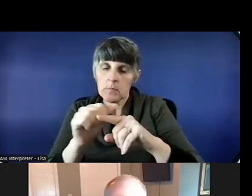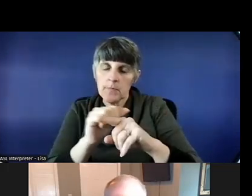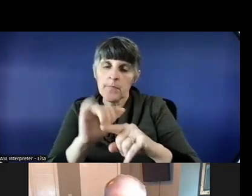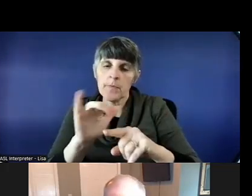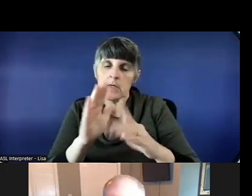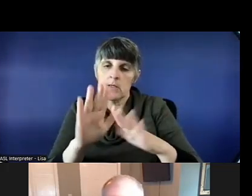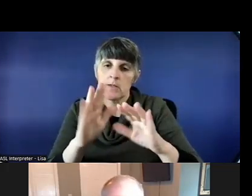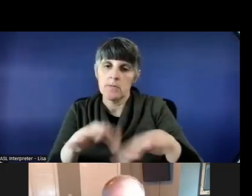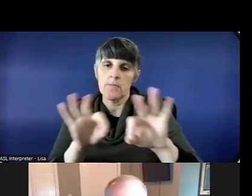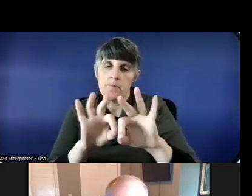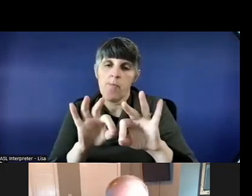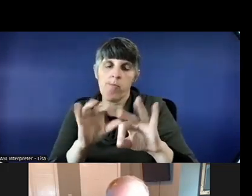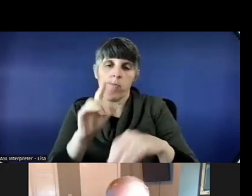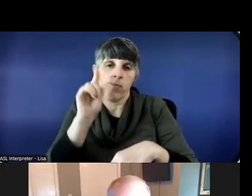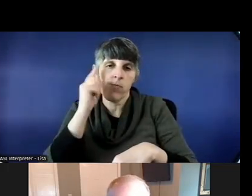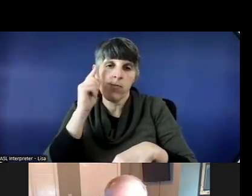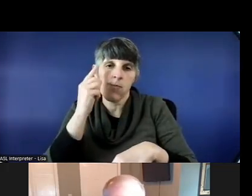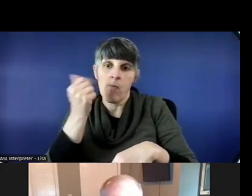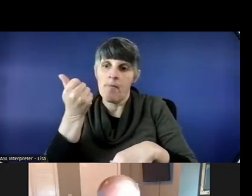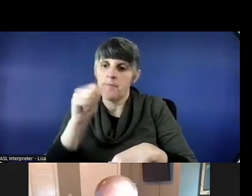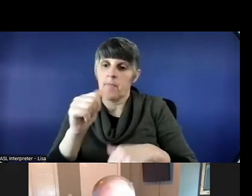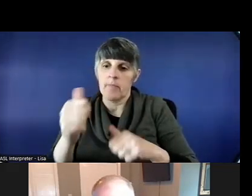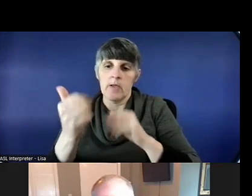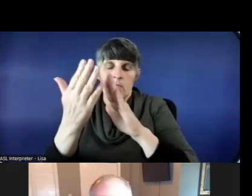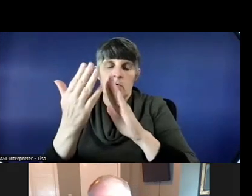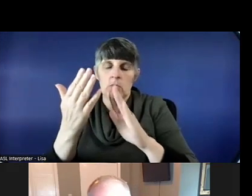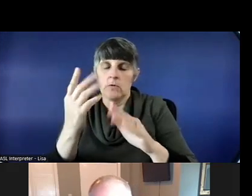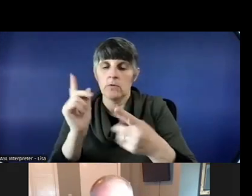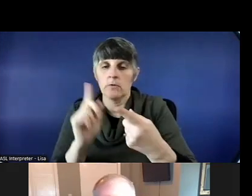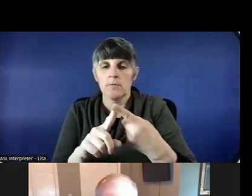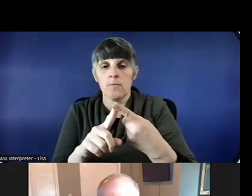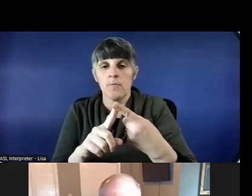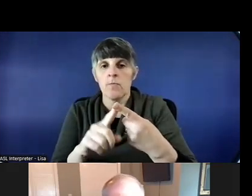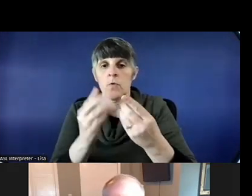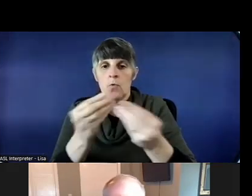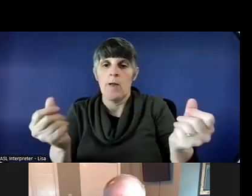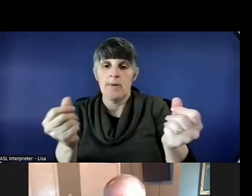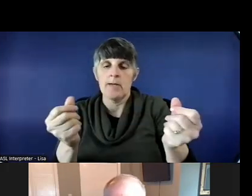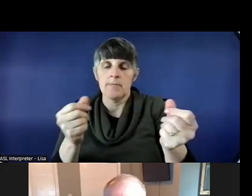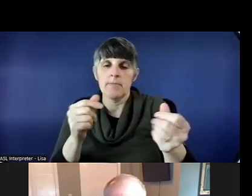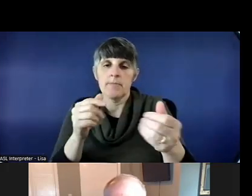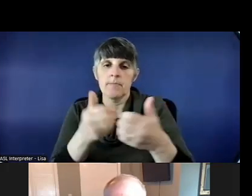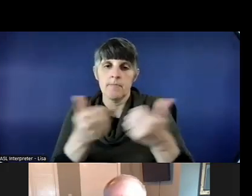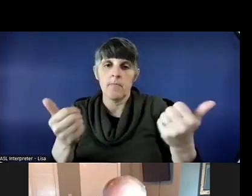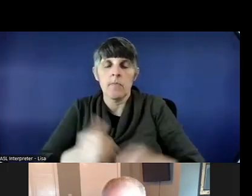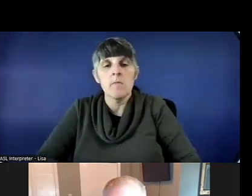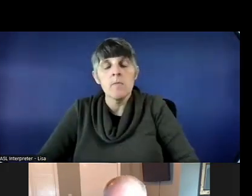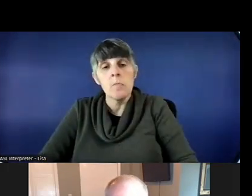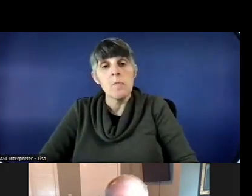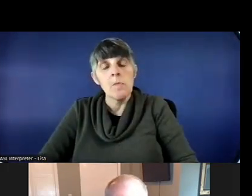central component to any approach to remedy the use of seclusion.